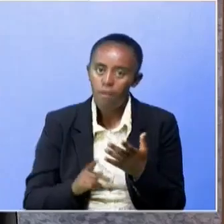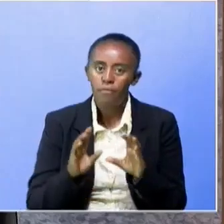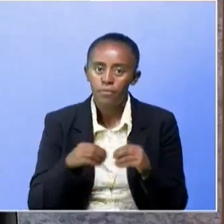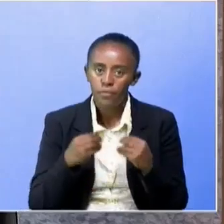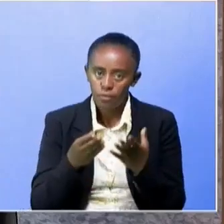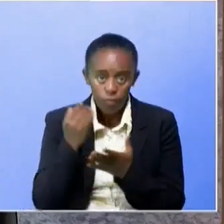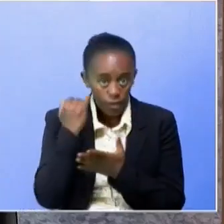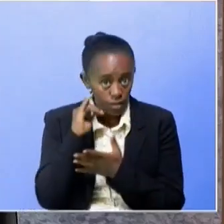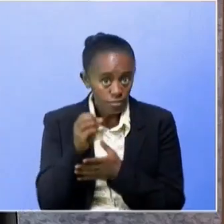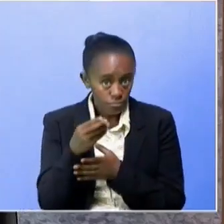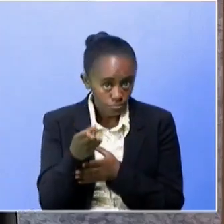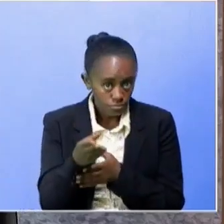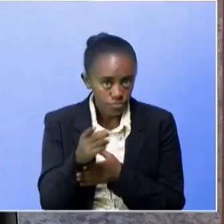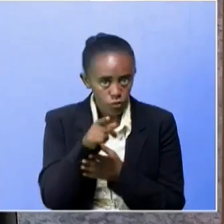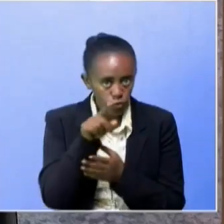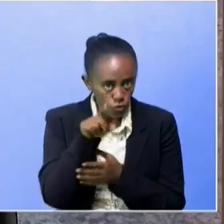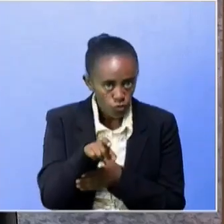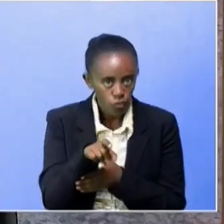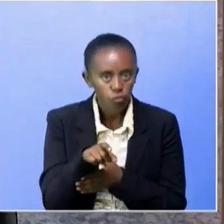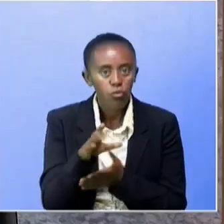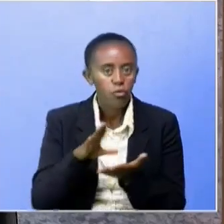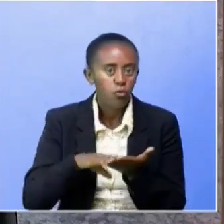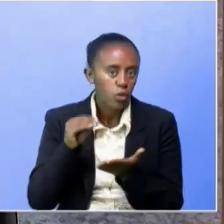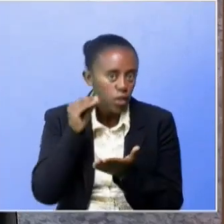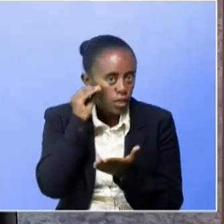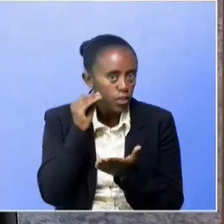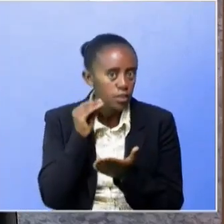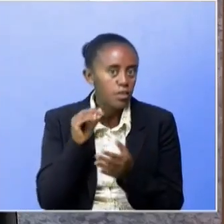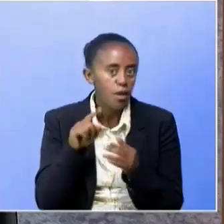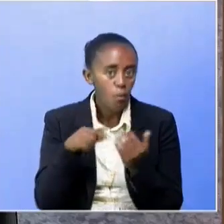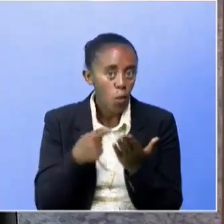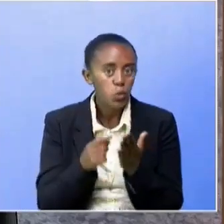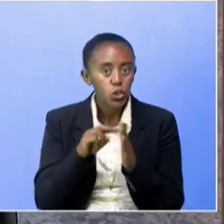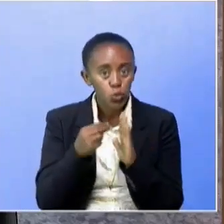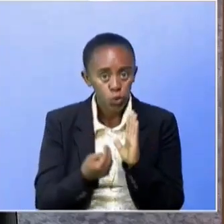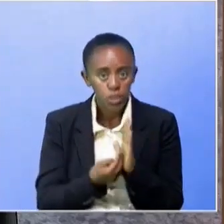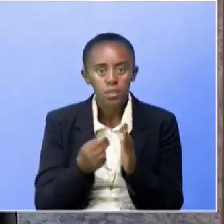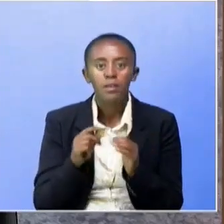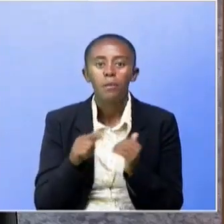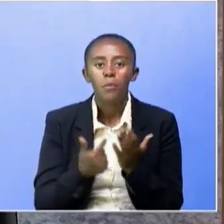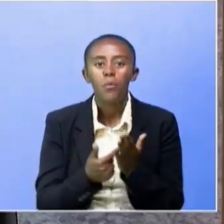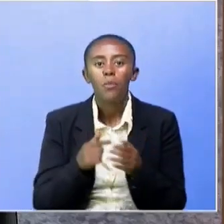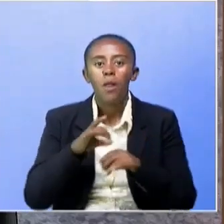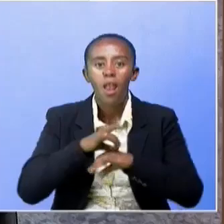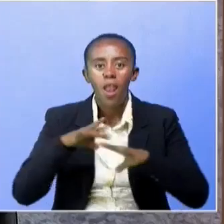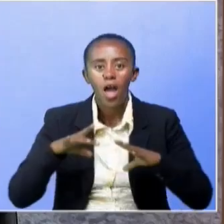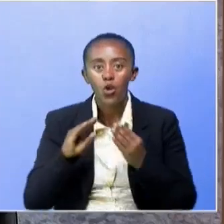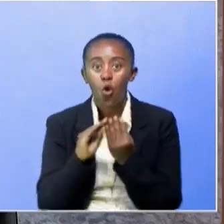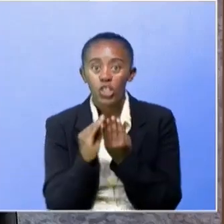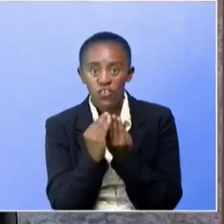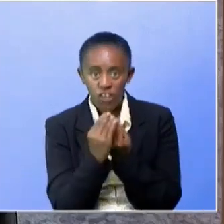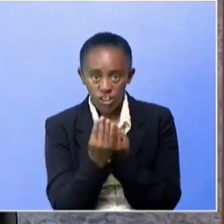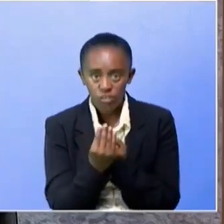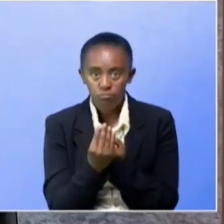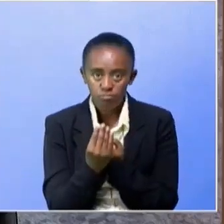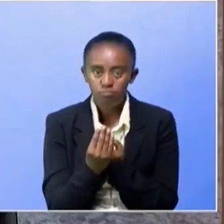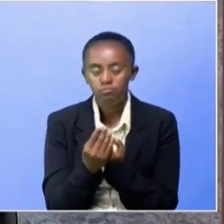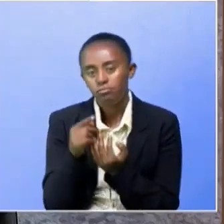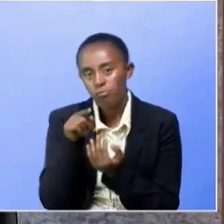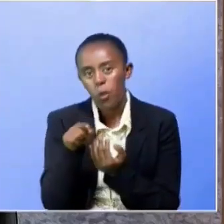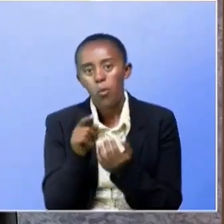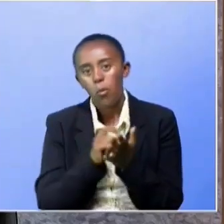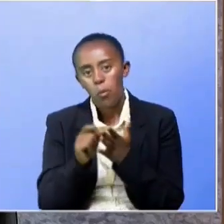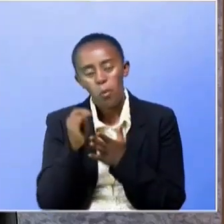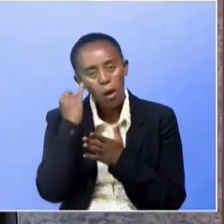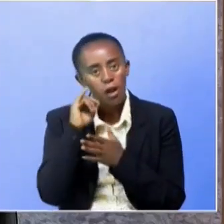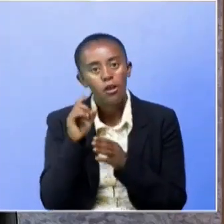an idea that you have been learning about in this unit in land conservation. So I will write the